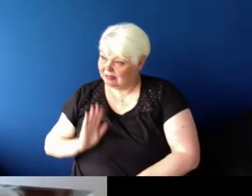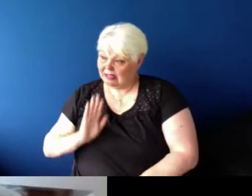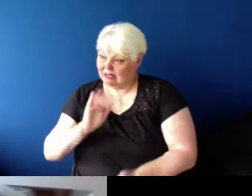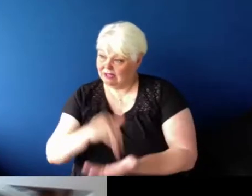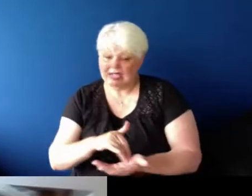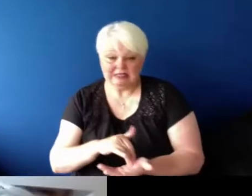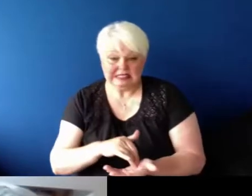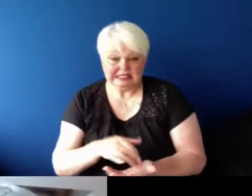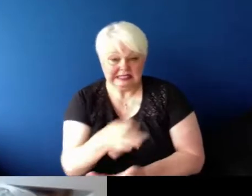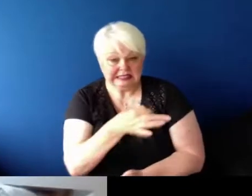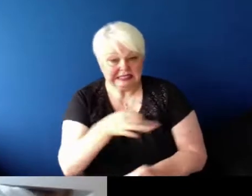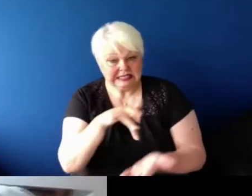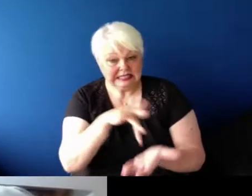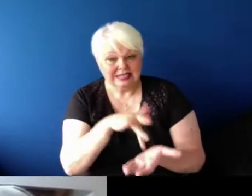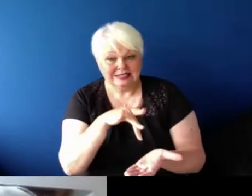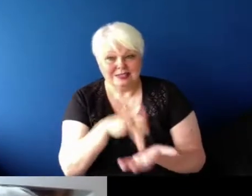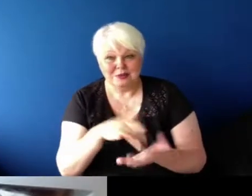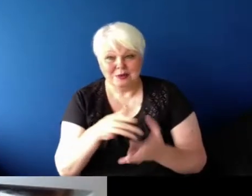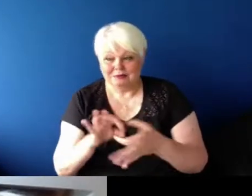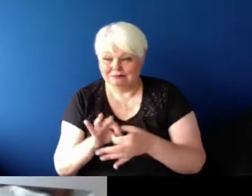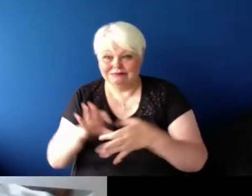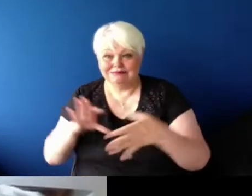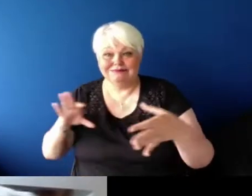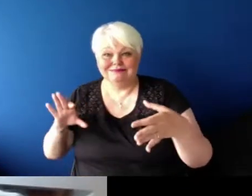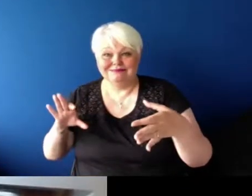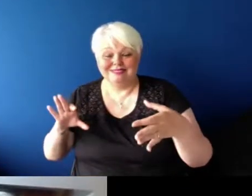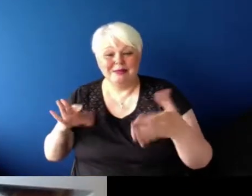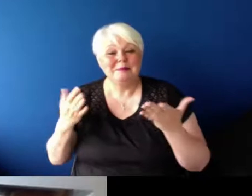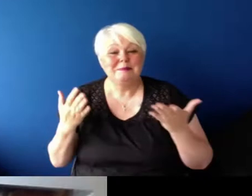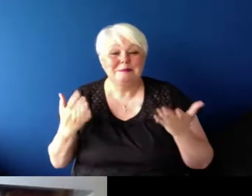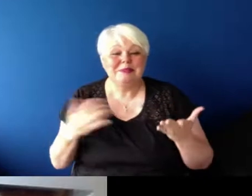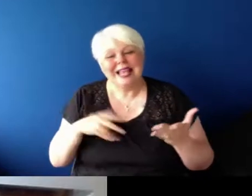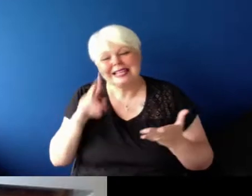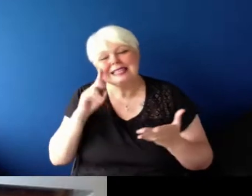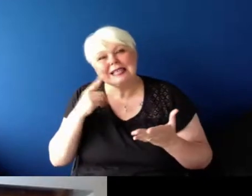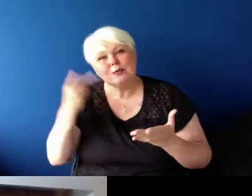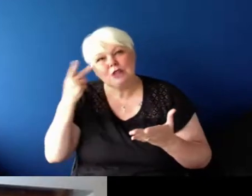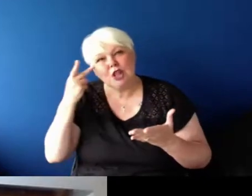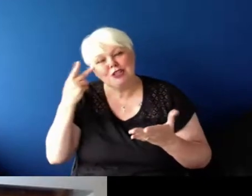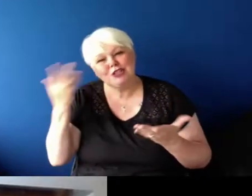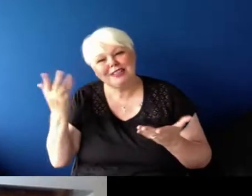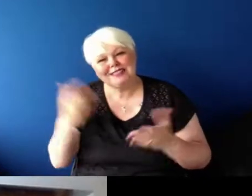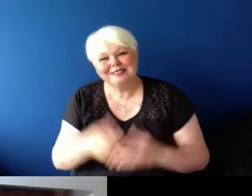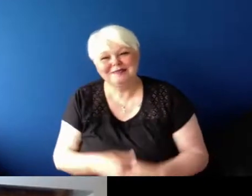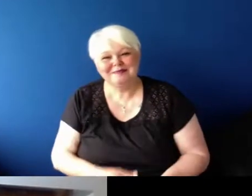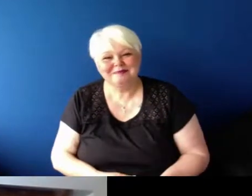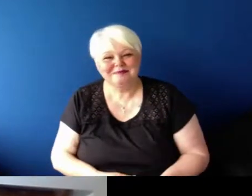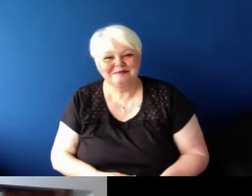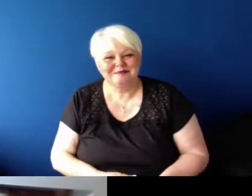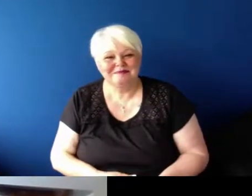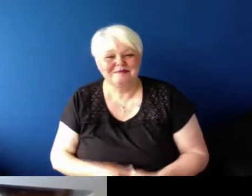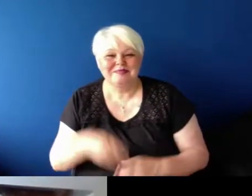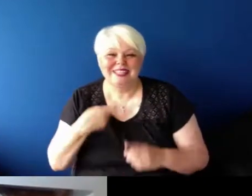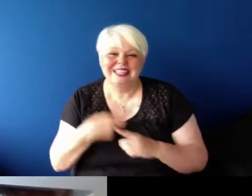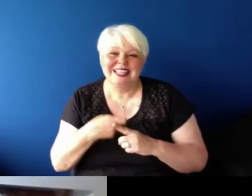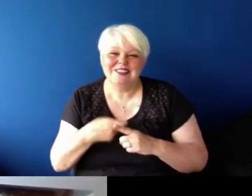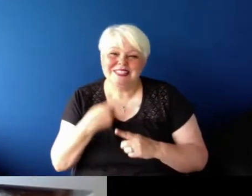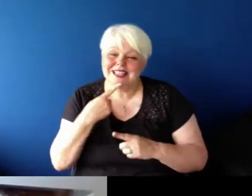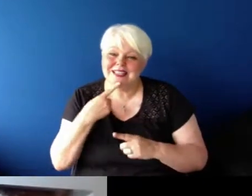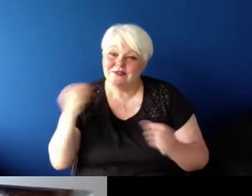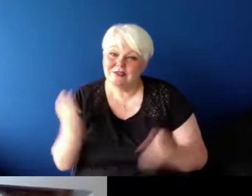looks a bit, it looks very disjointed, but I can see the logic to it. There's some really powerful